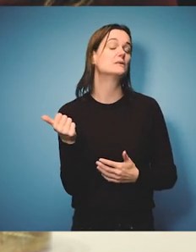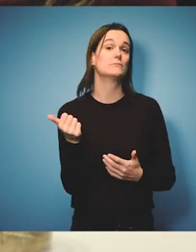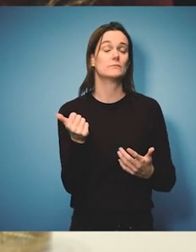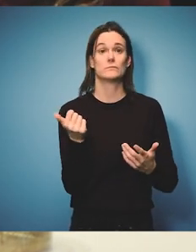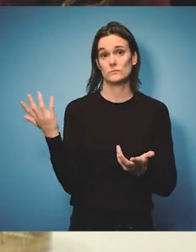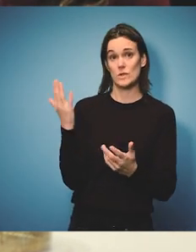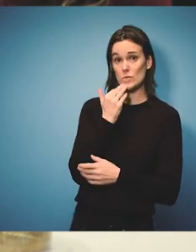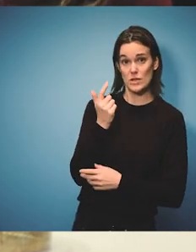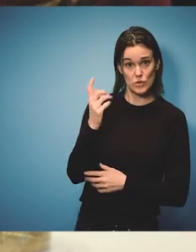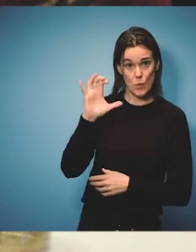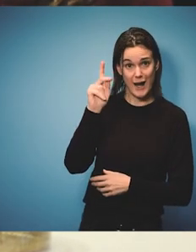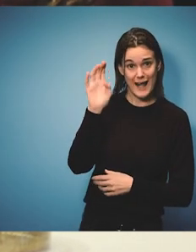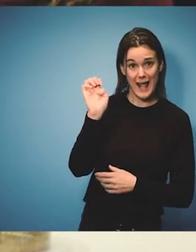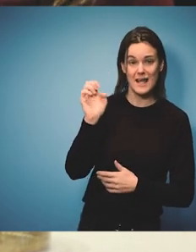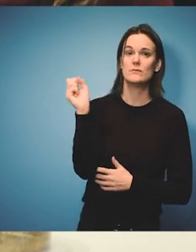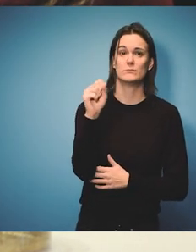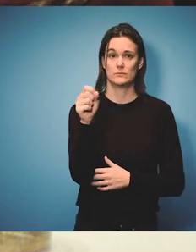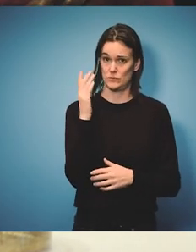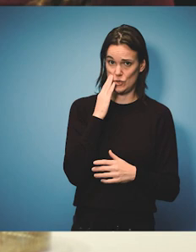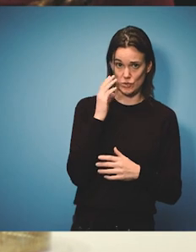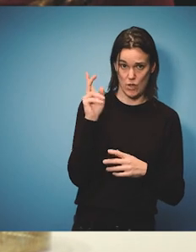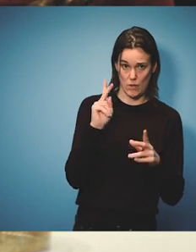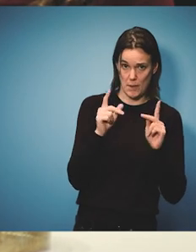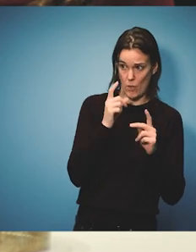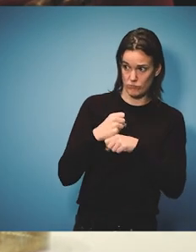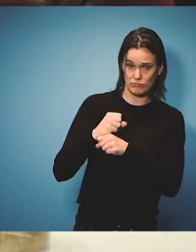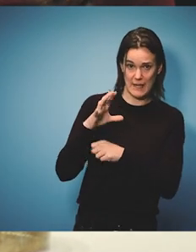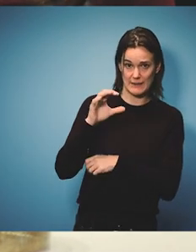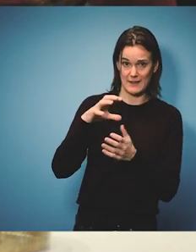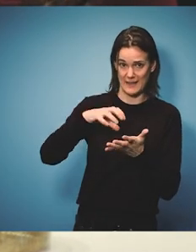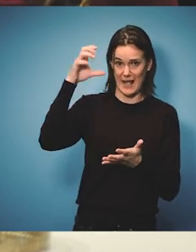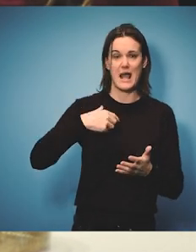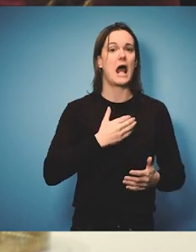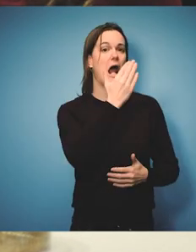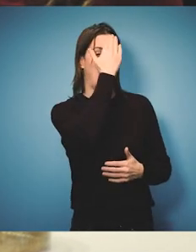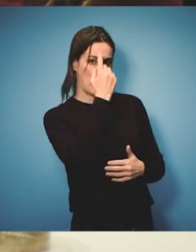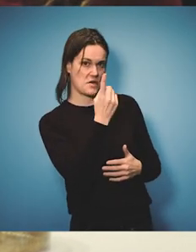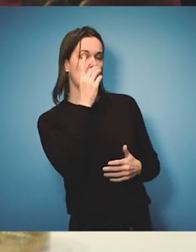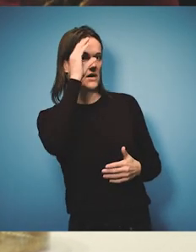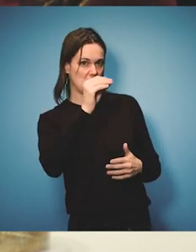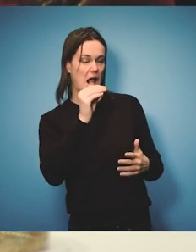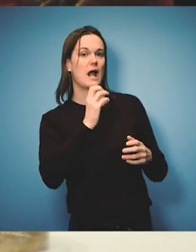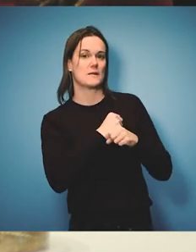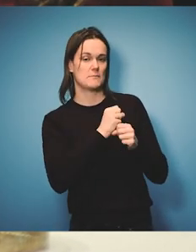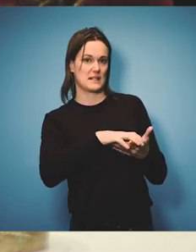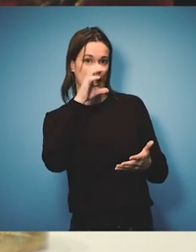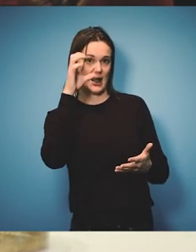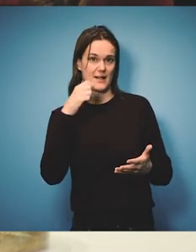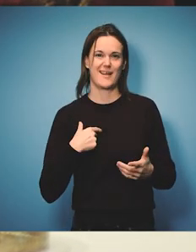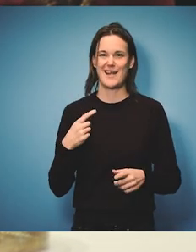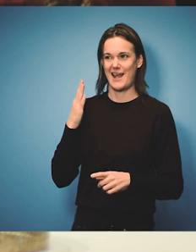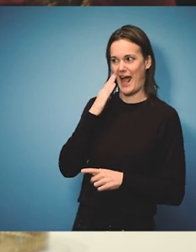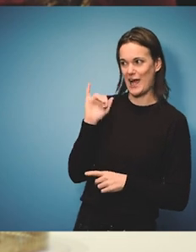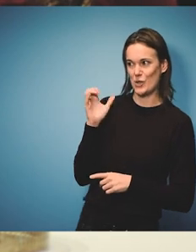missing something. A little something sweet, maybe a cake. I love a cake idea. You know a guy that makes a cake? I know a guy that makes a really good cake. I know a chef. So I know